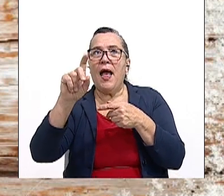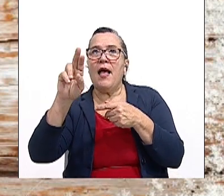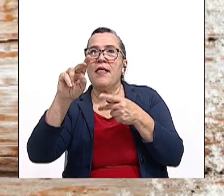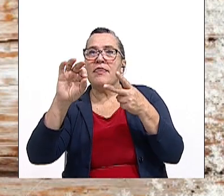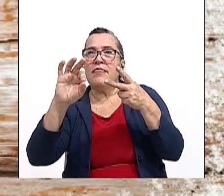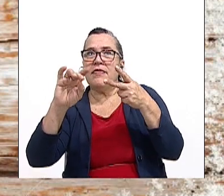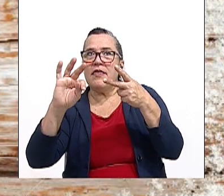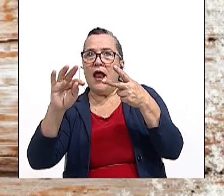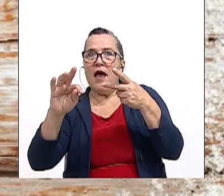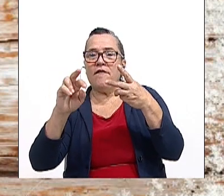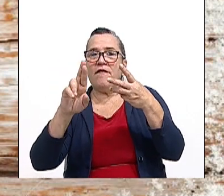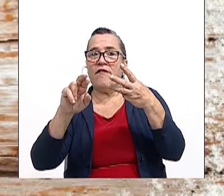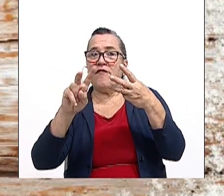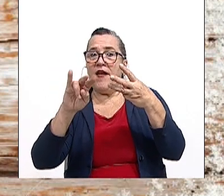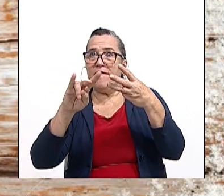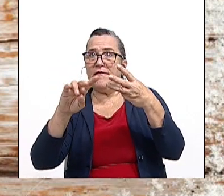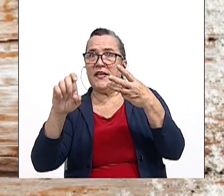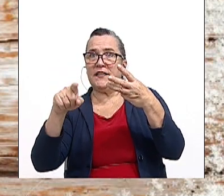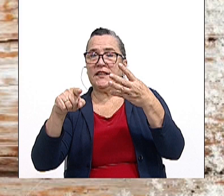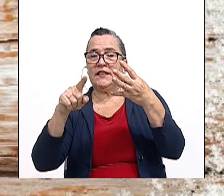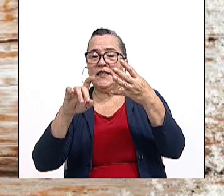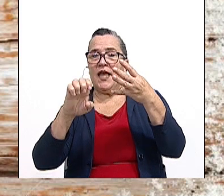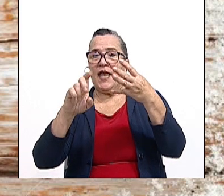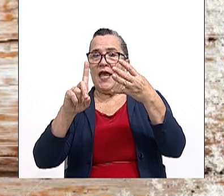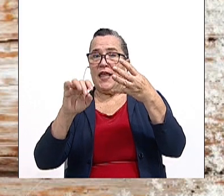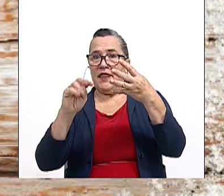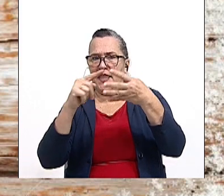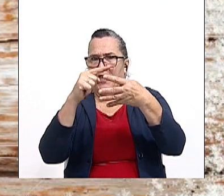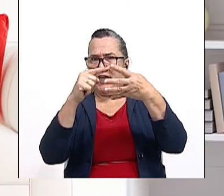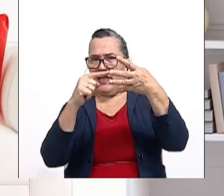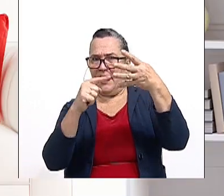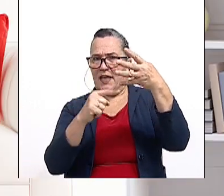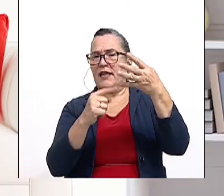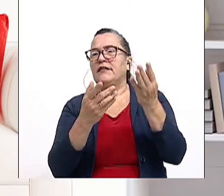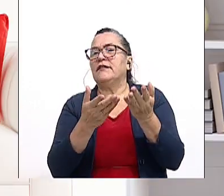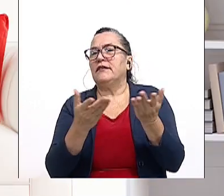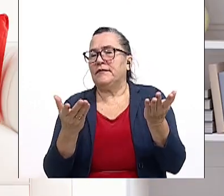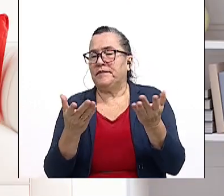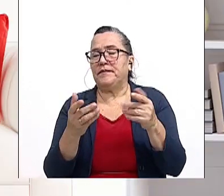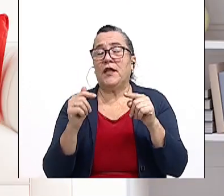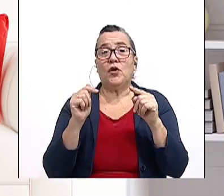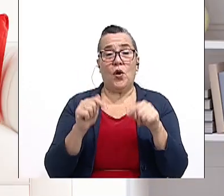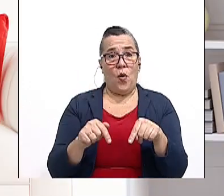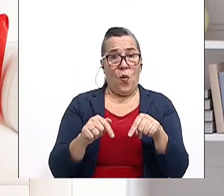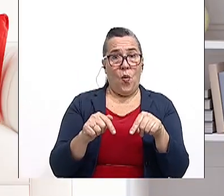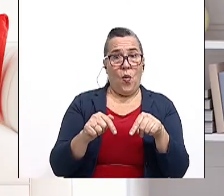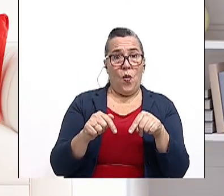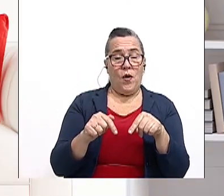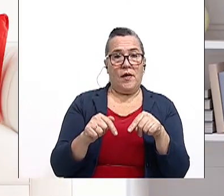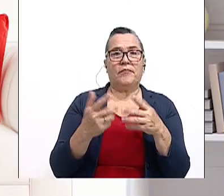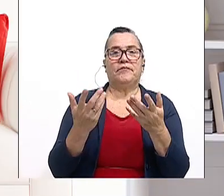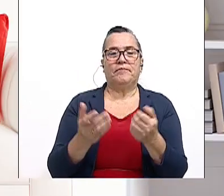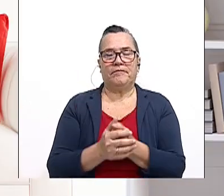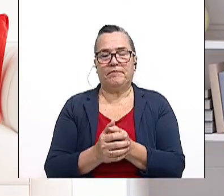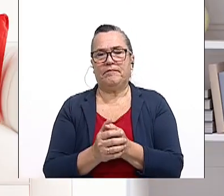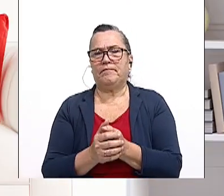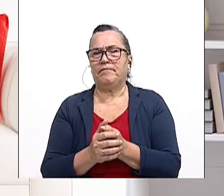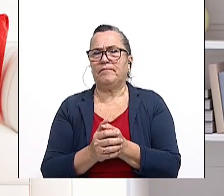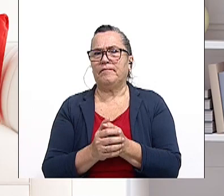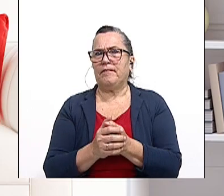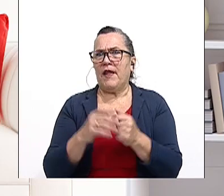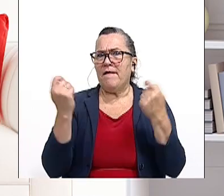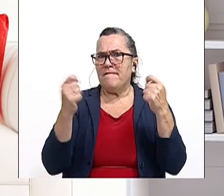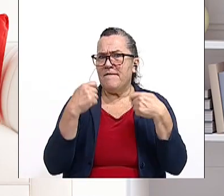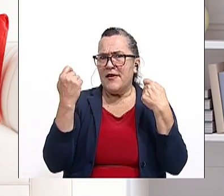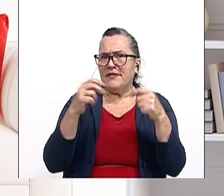are going to study today. Okay, so Christmas parties are very close. We